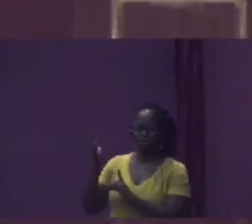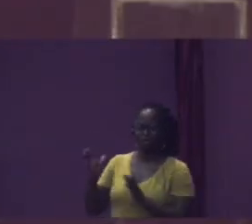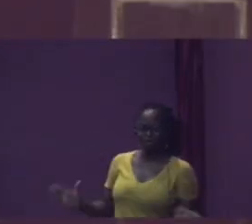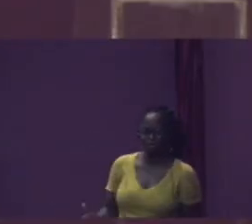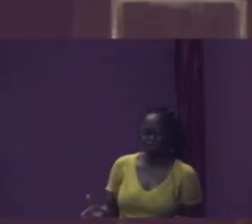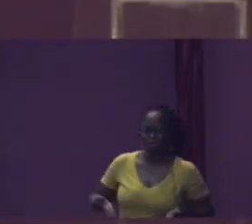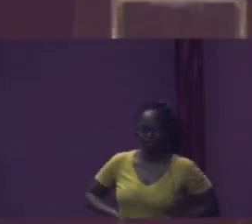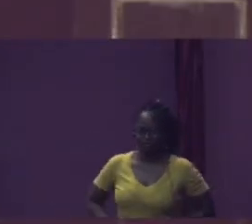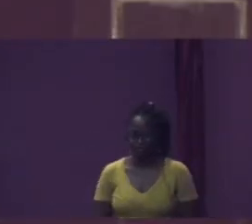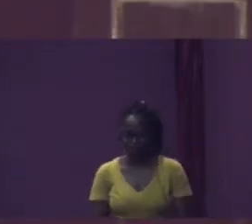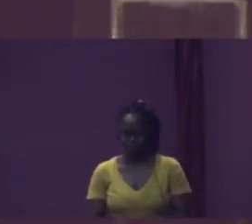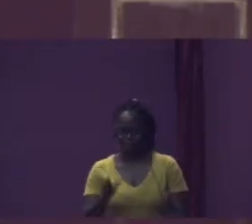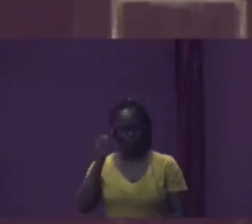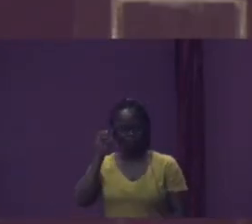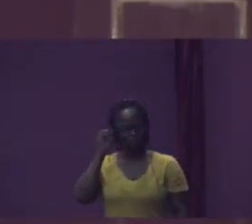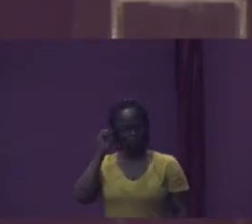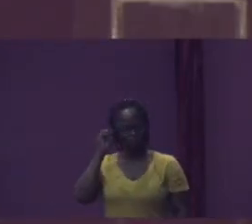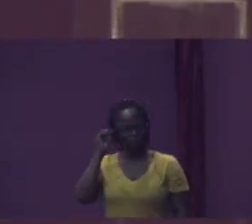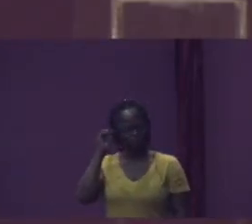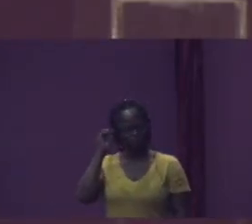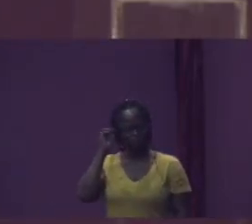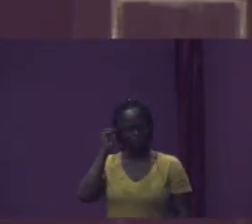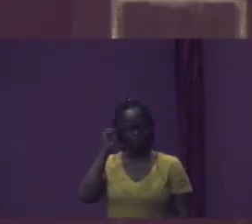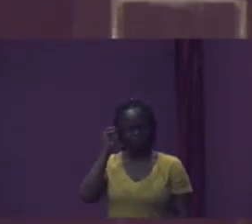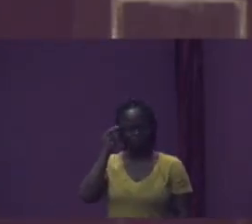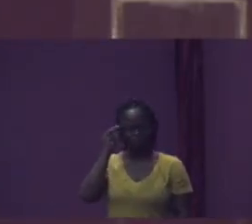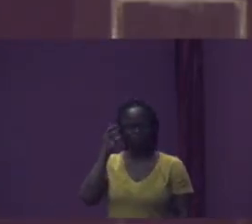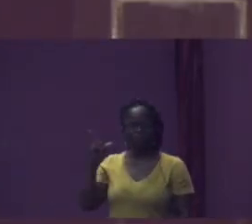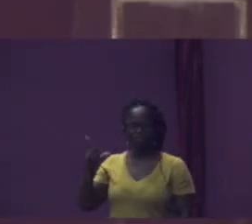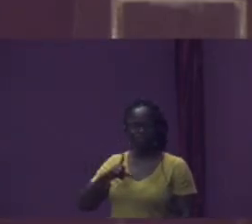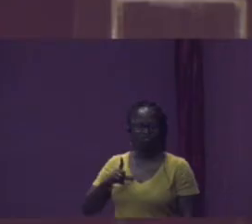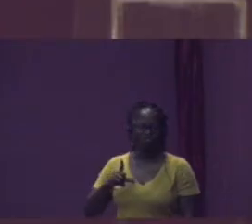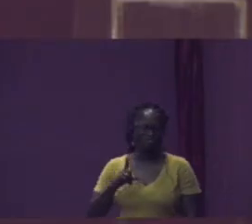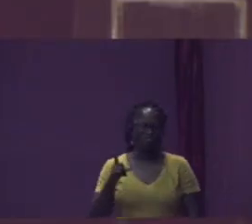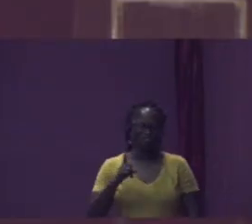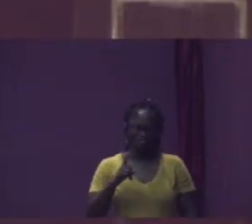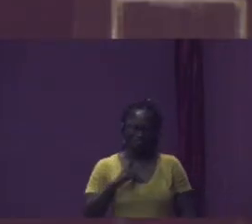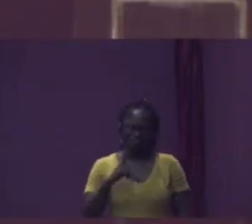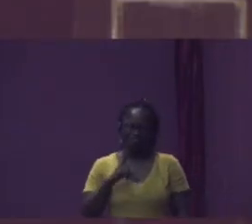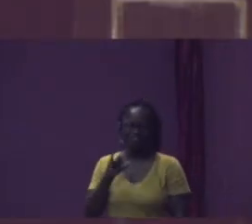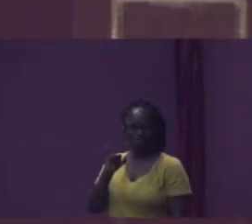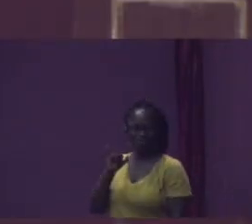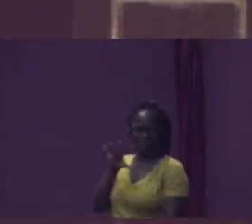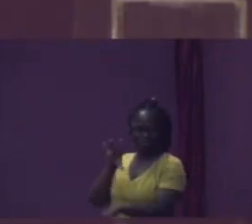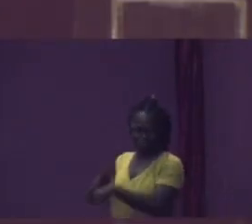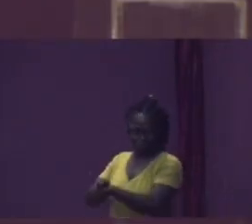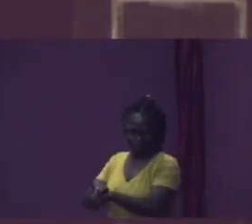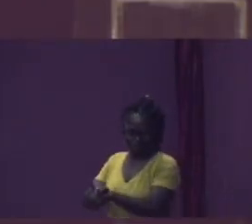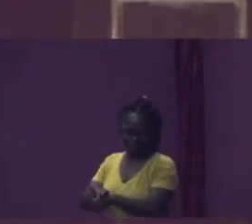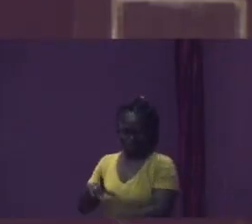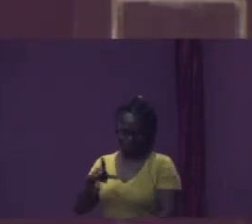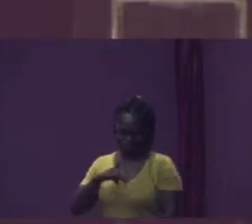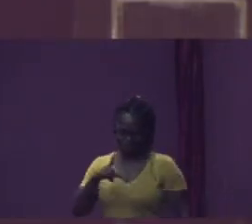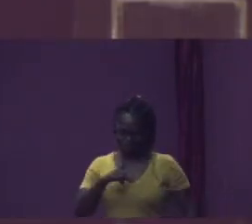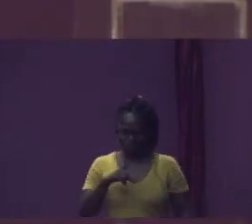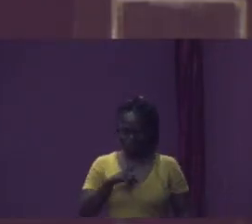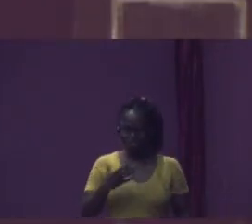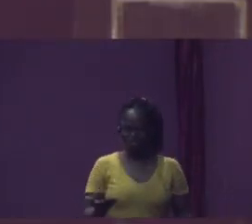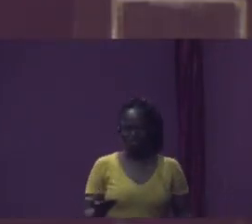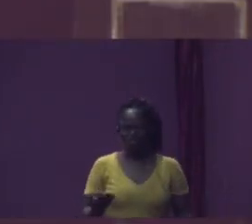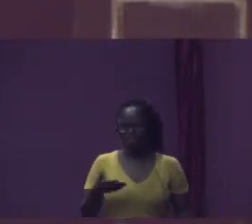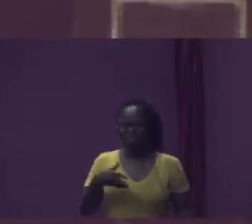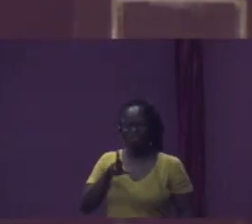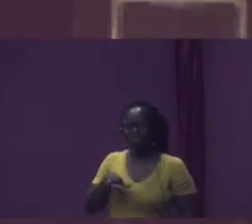have these infections. But unfortunately, her infection did not respond very well to antibiotics, so she required a second